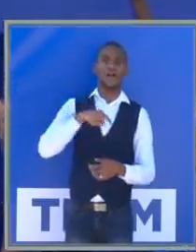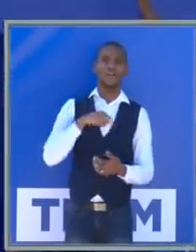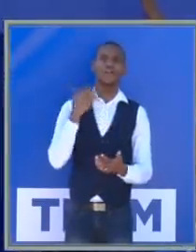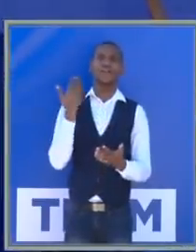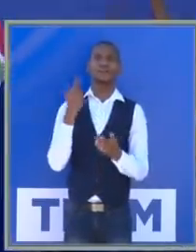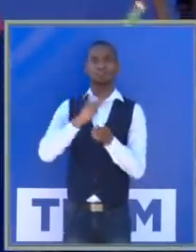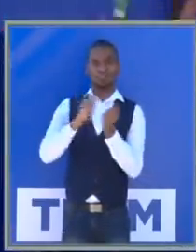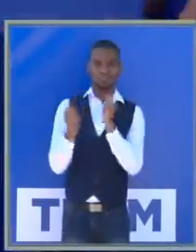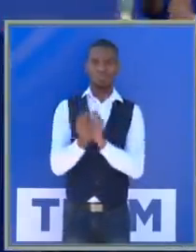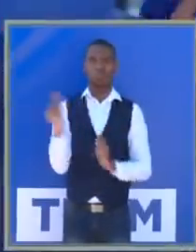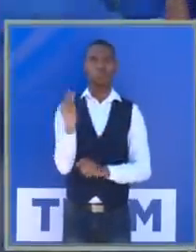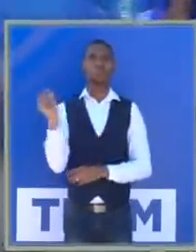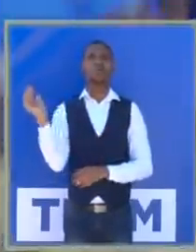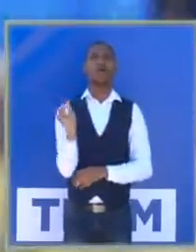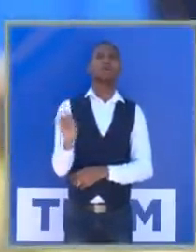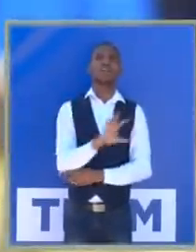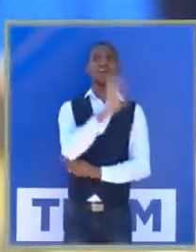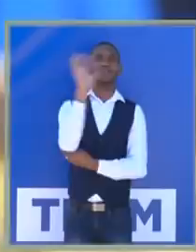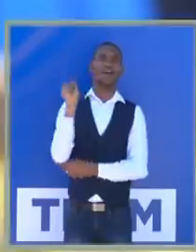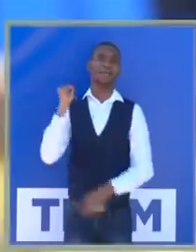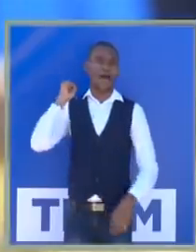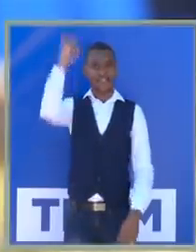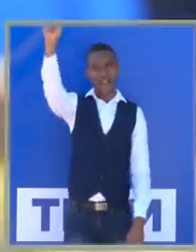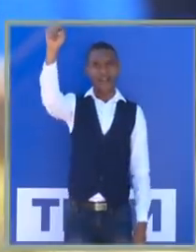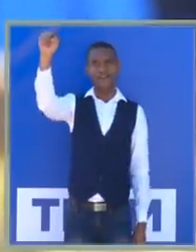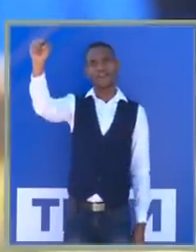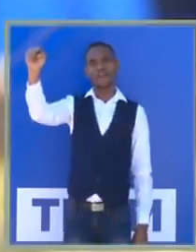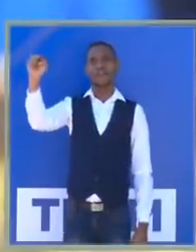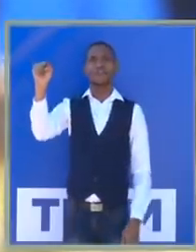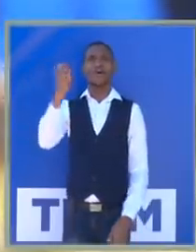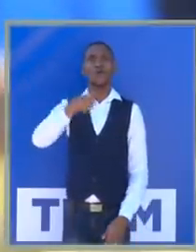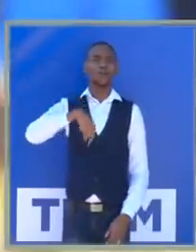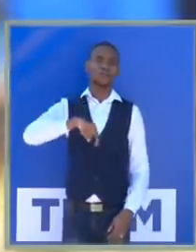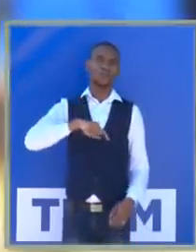Peto Hoyeta, South Africa, Amanda.